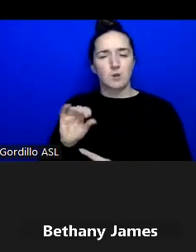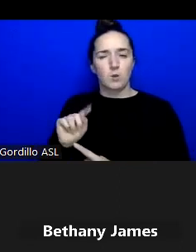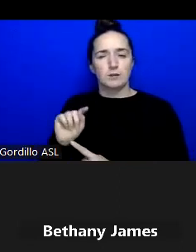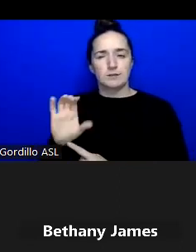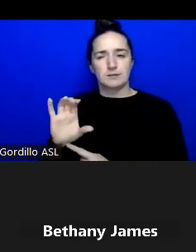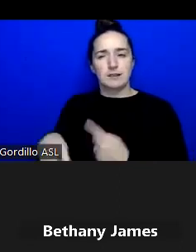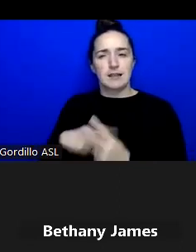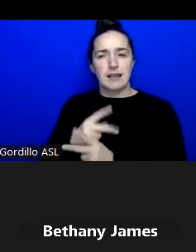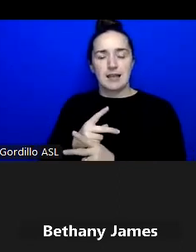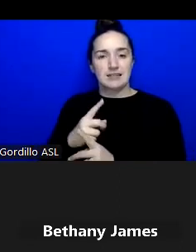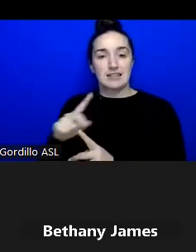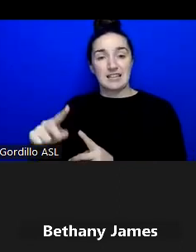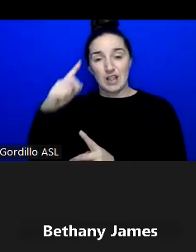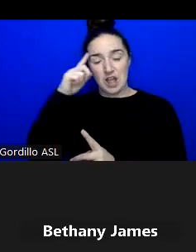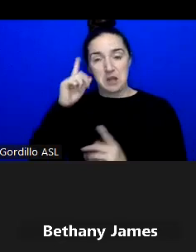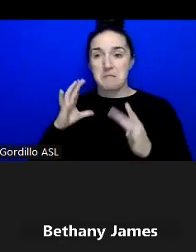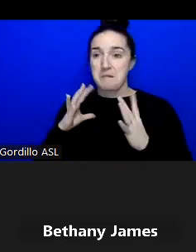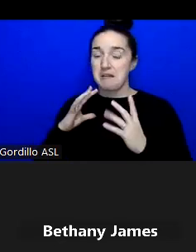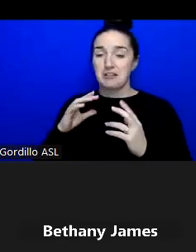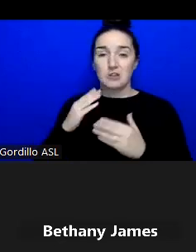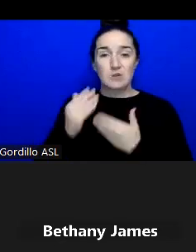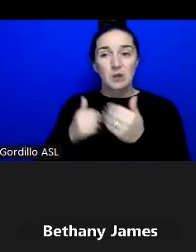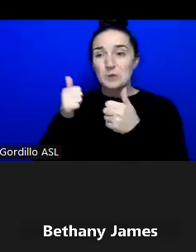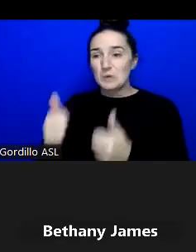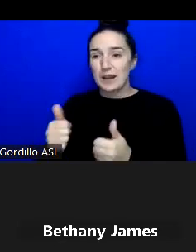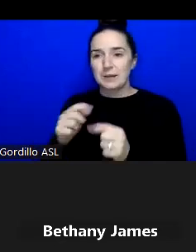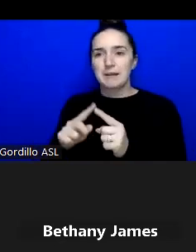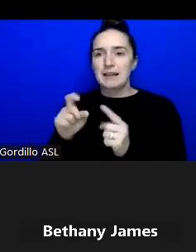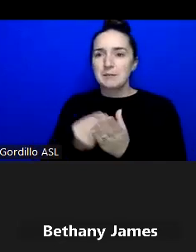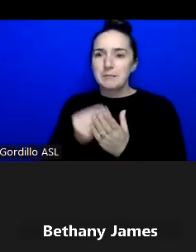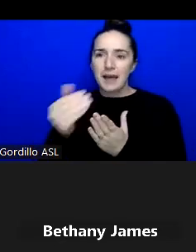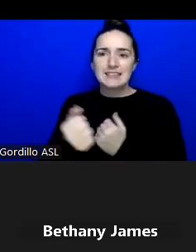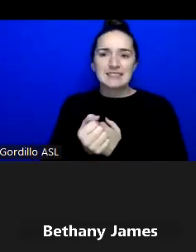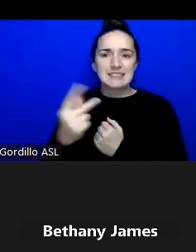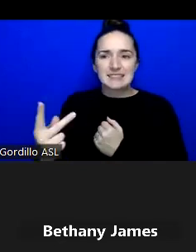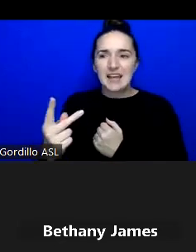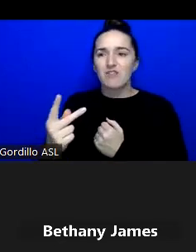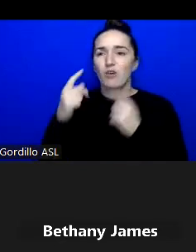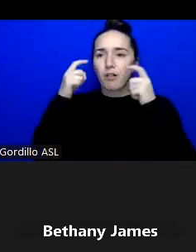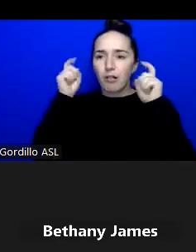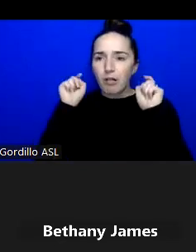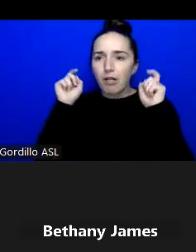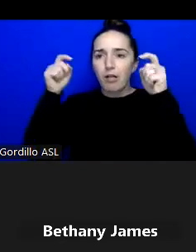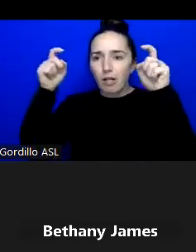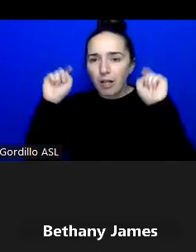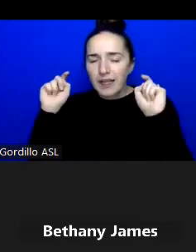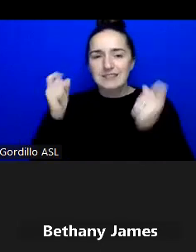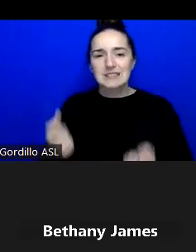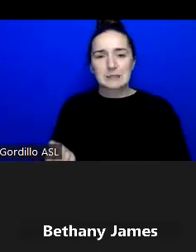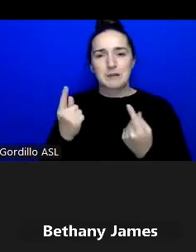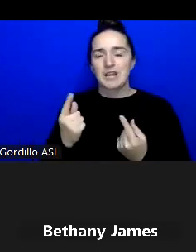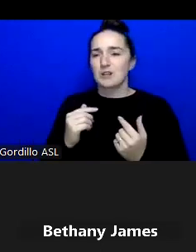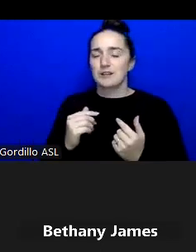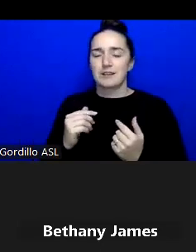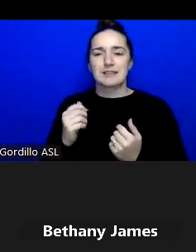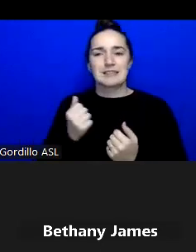multiple sets. I mean, he'd spent thousands and thousands of dollars over just a short period of time, and was like, yeah, I don't know that this is really cutting